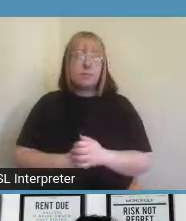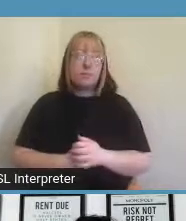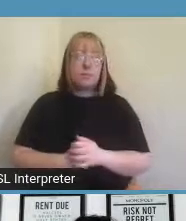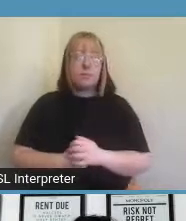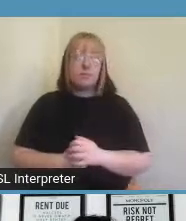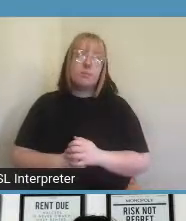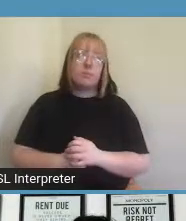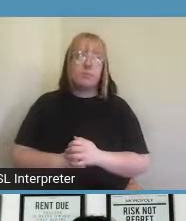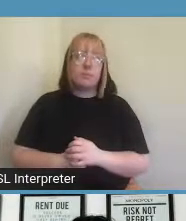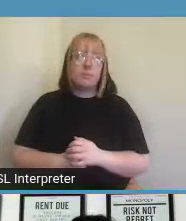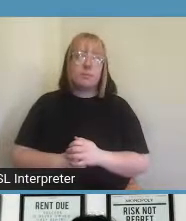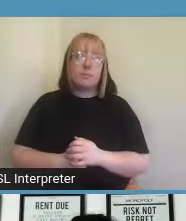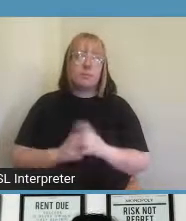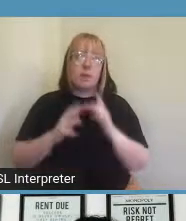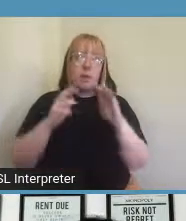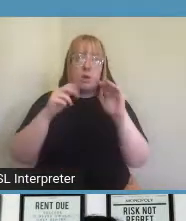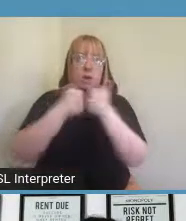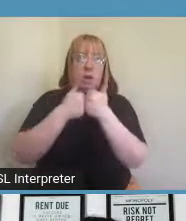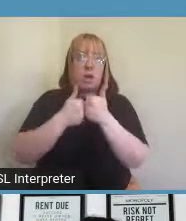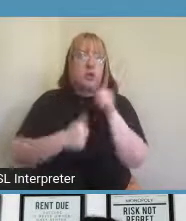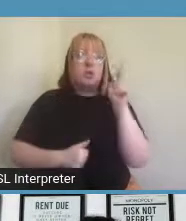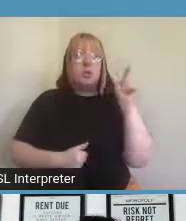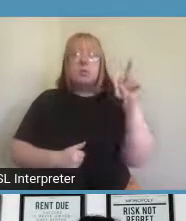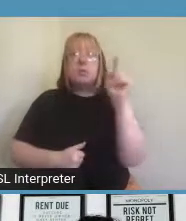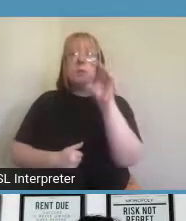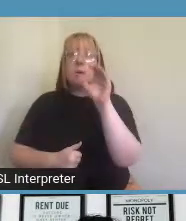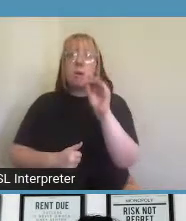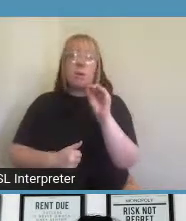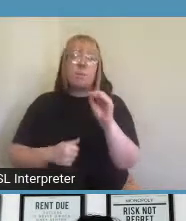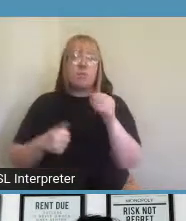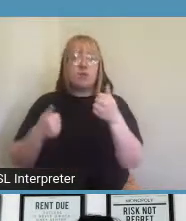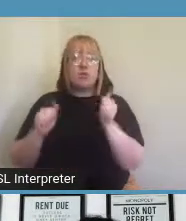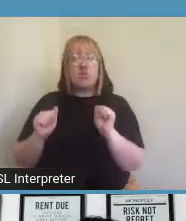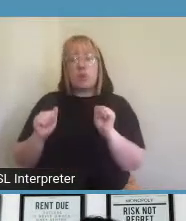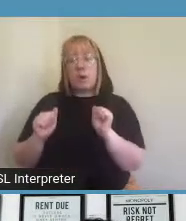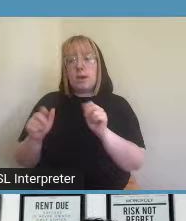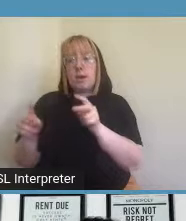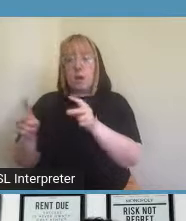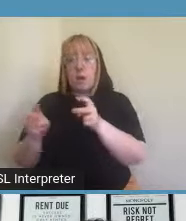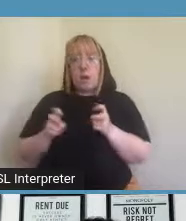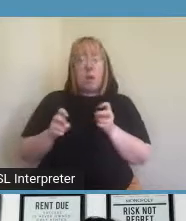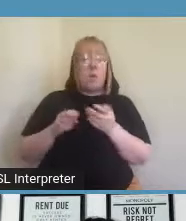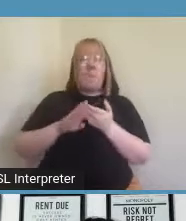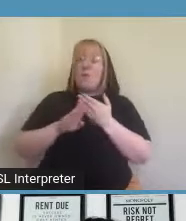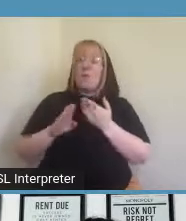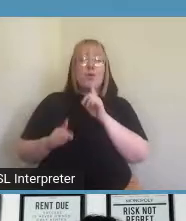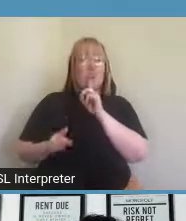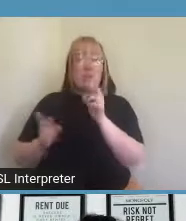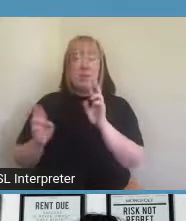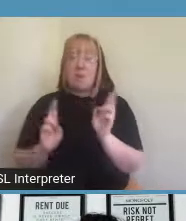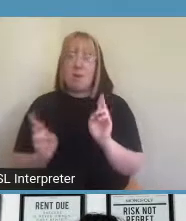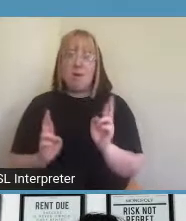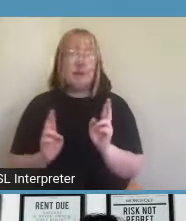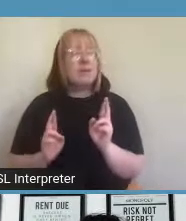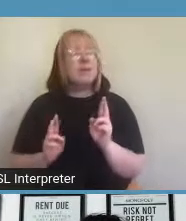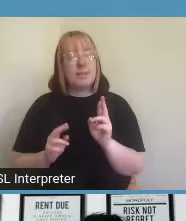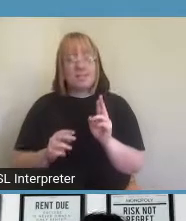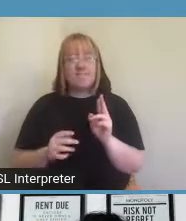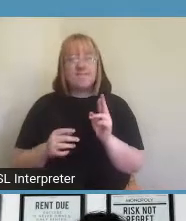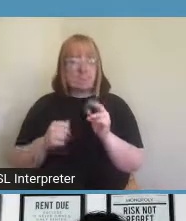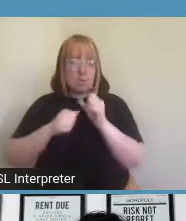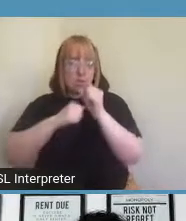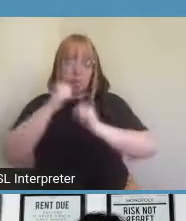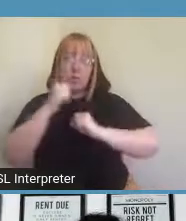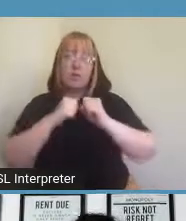challenges that we see in companies trying to kind of take this up without support is just kind of a level of structure that they can have in terms of how they're able